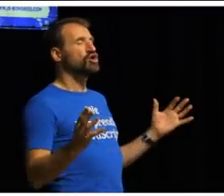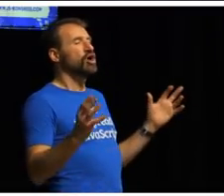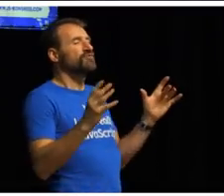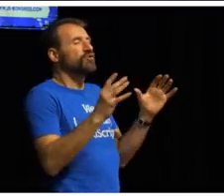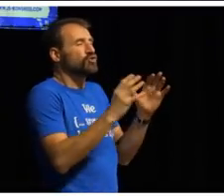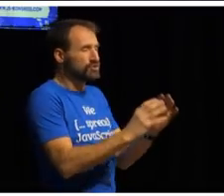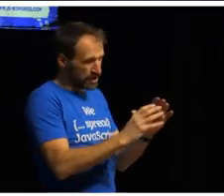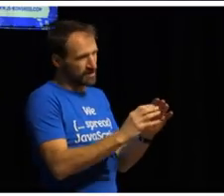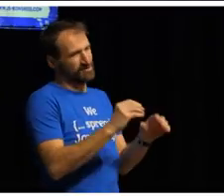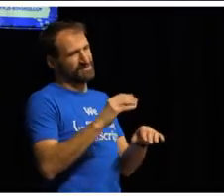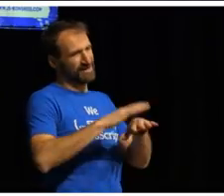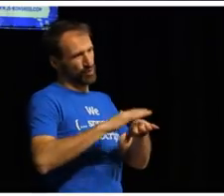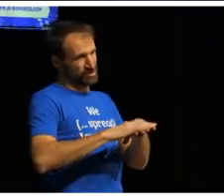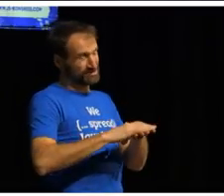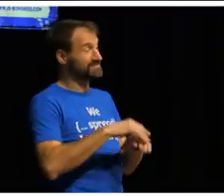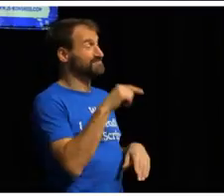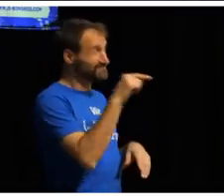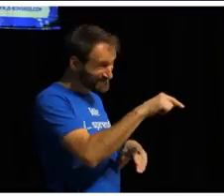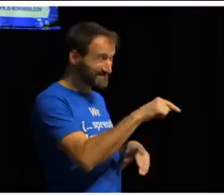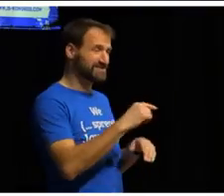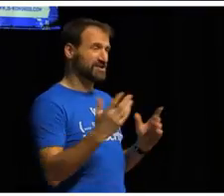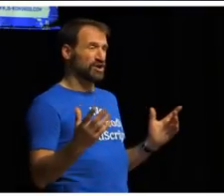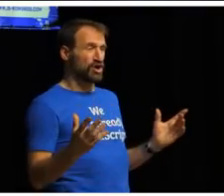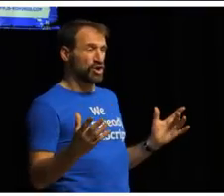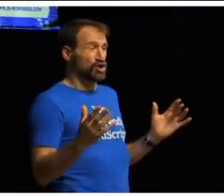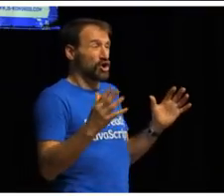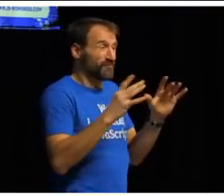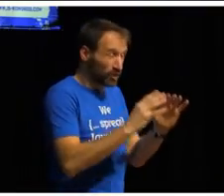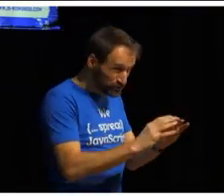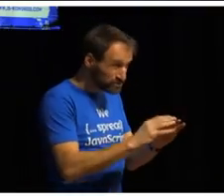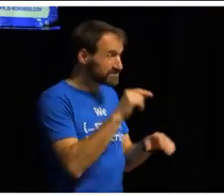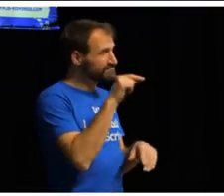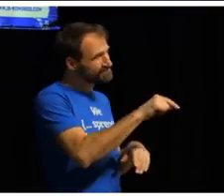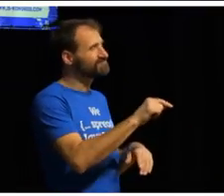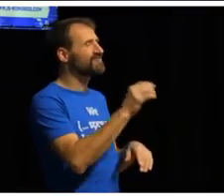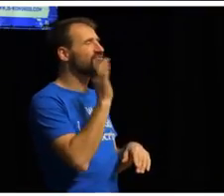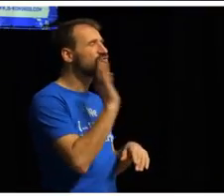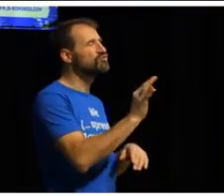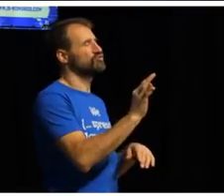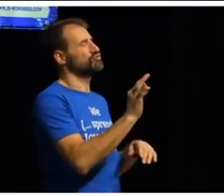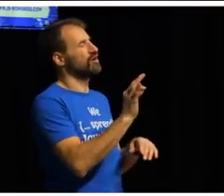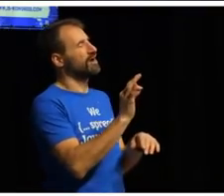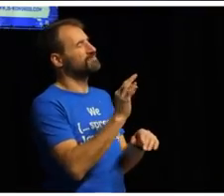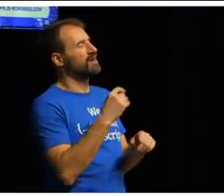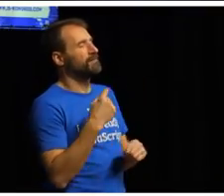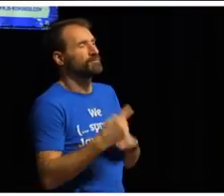special networks that are optimized to process images. And they